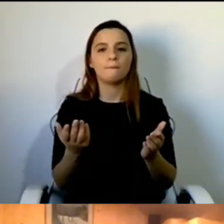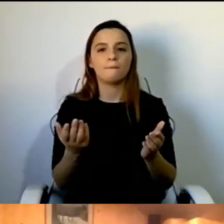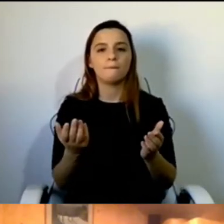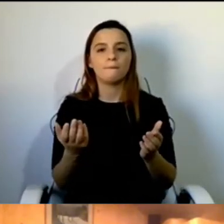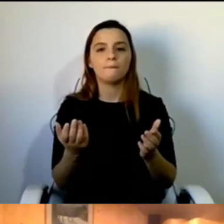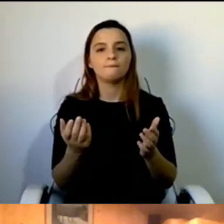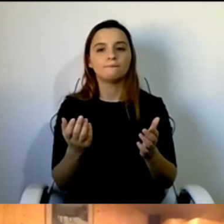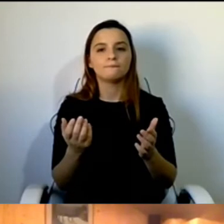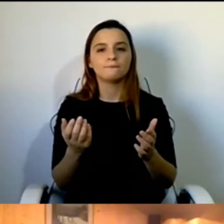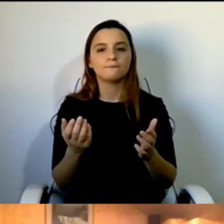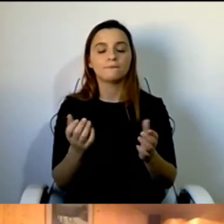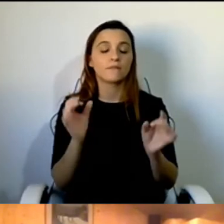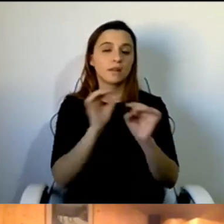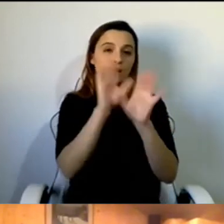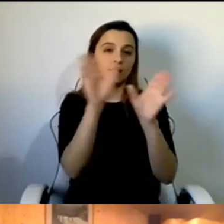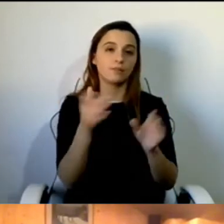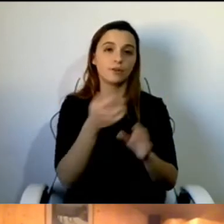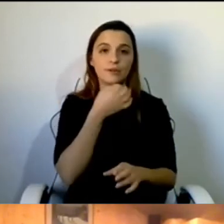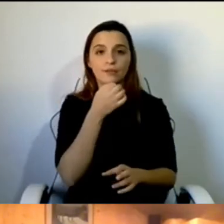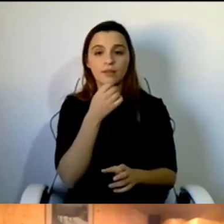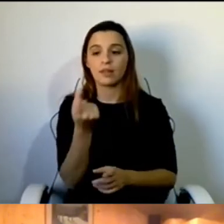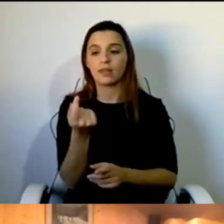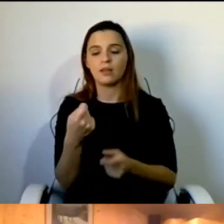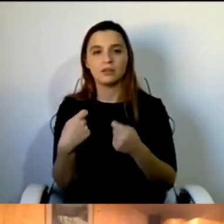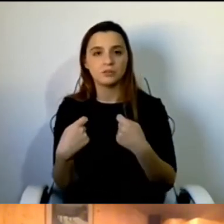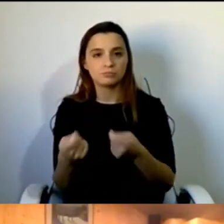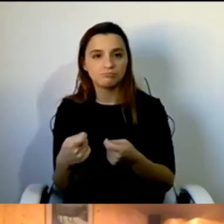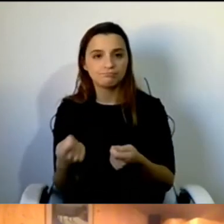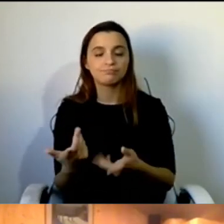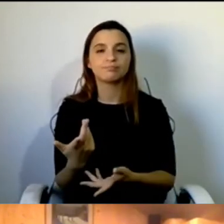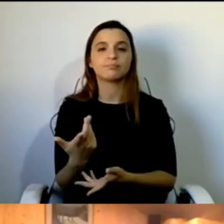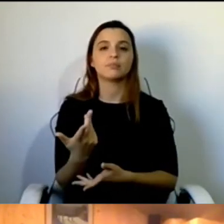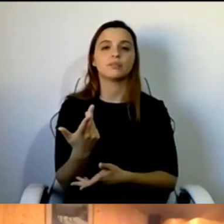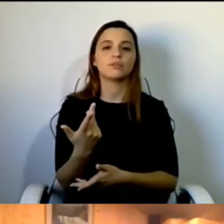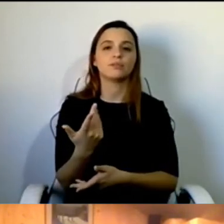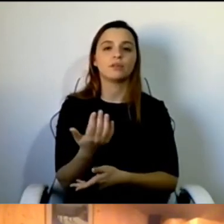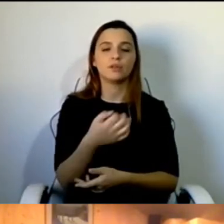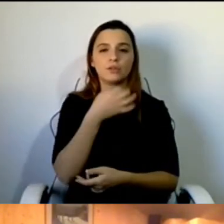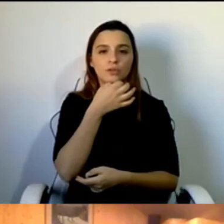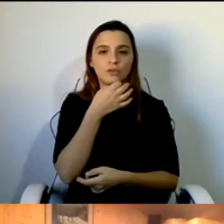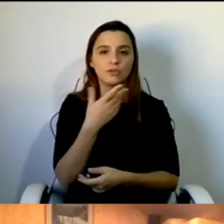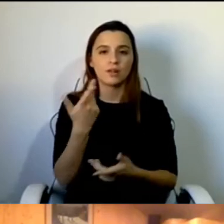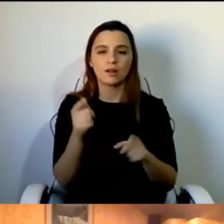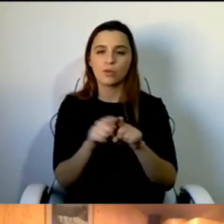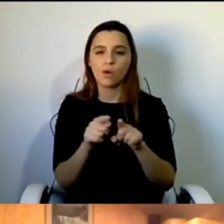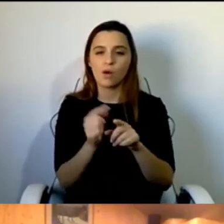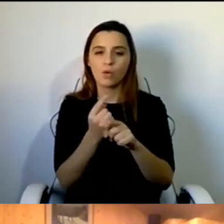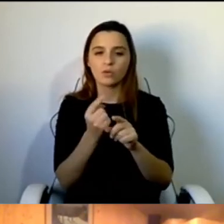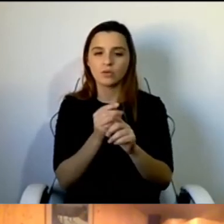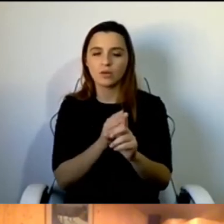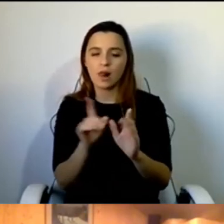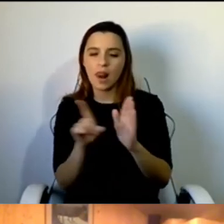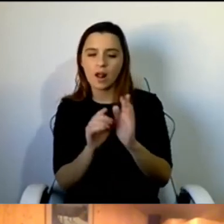cost, you talked about people who shouldn't really have assistance. And it came also from the political level, this kind